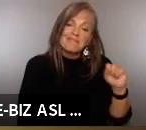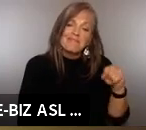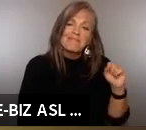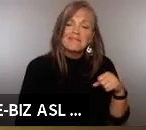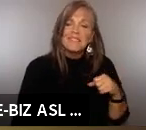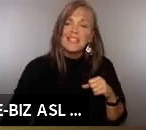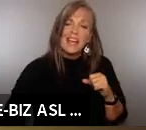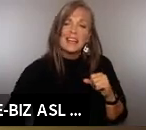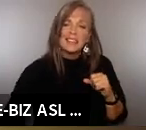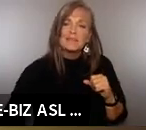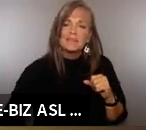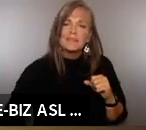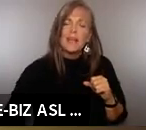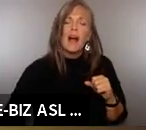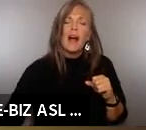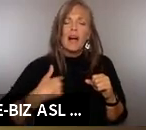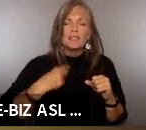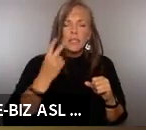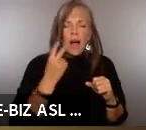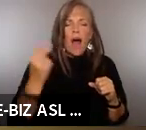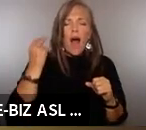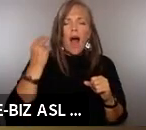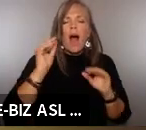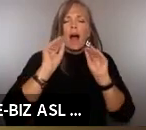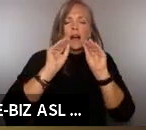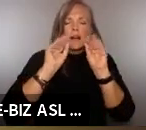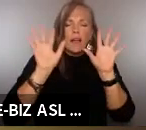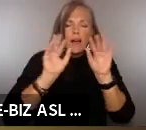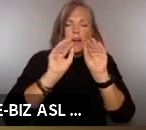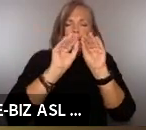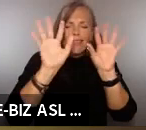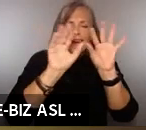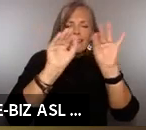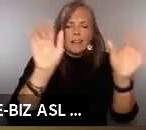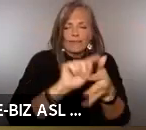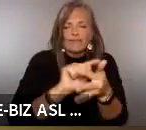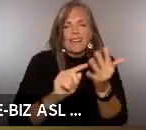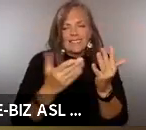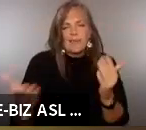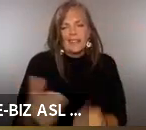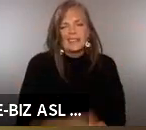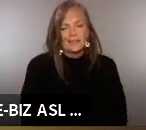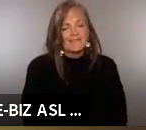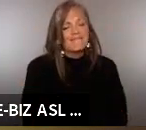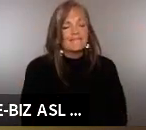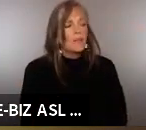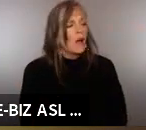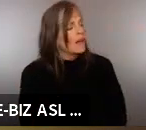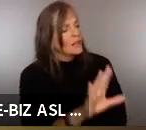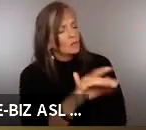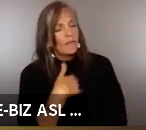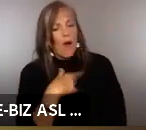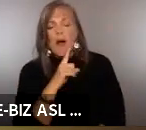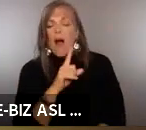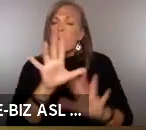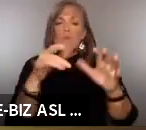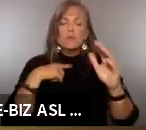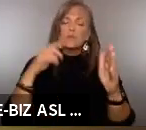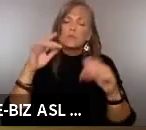it just clarifies some things for me. Well, so that's wonderful. I think it's important. I did want to touch on that only because I